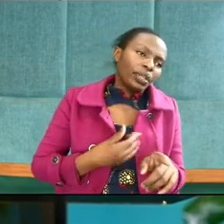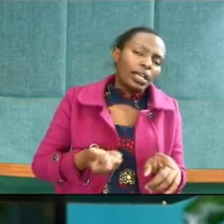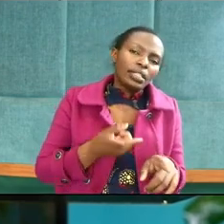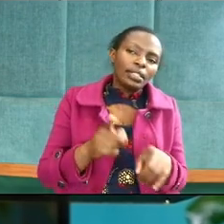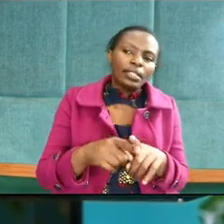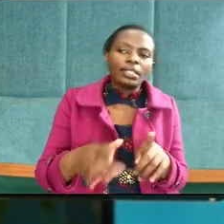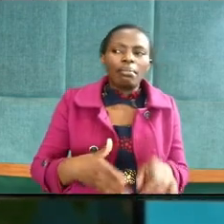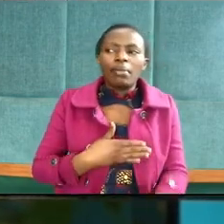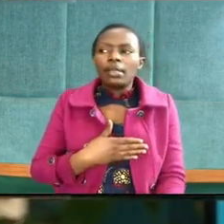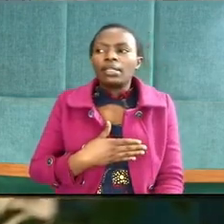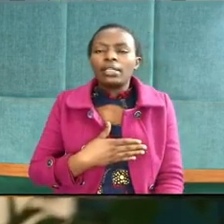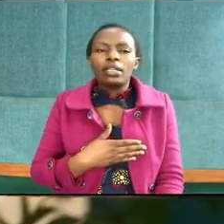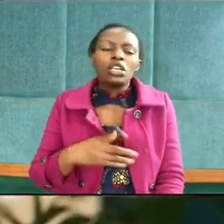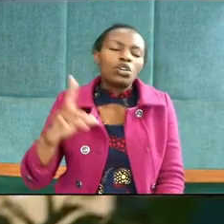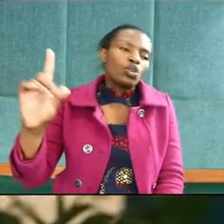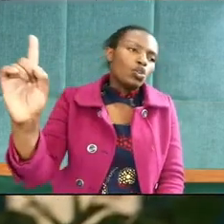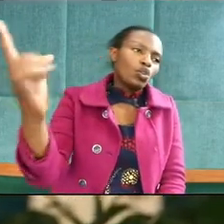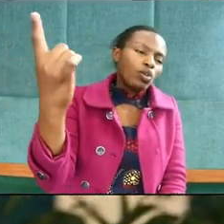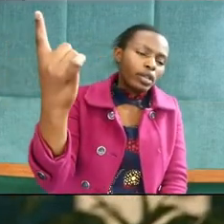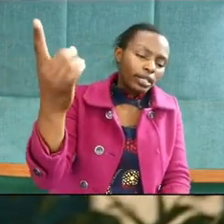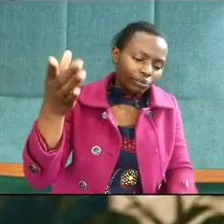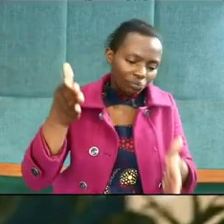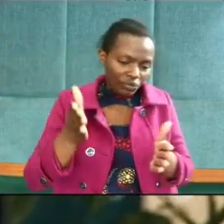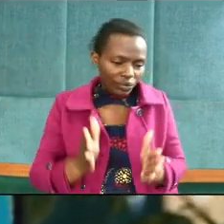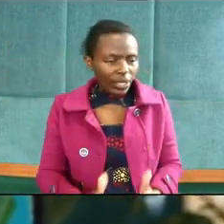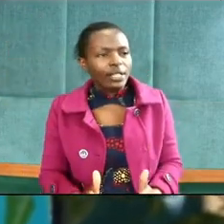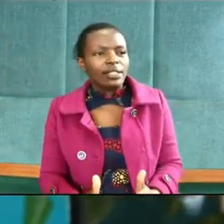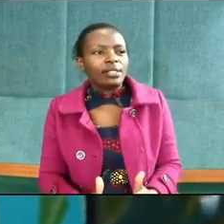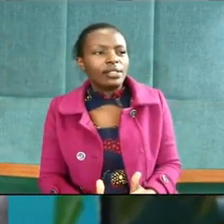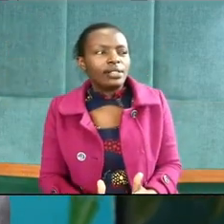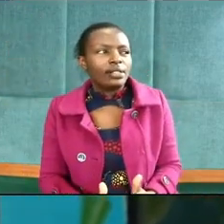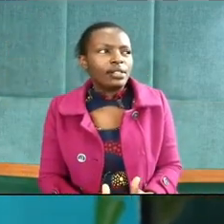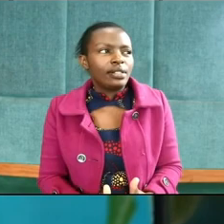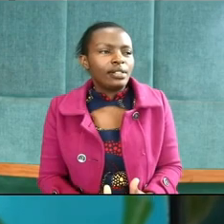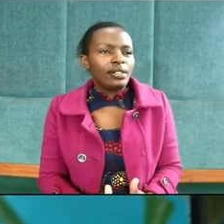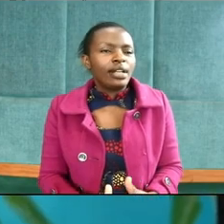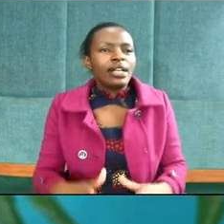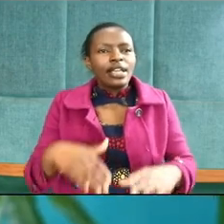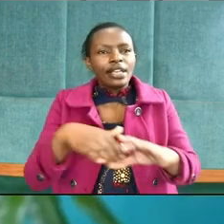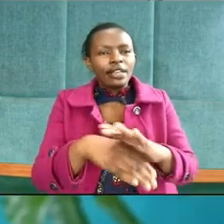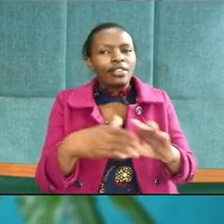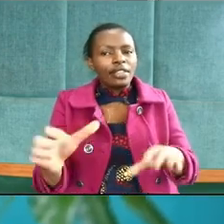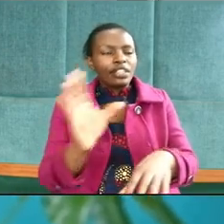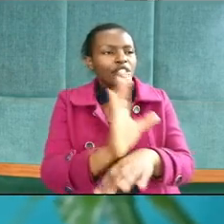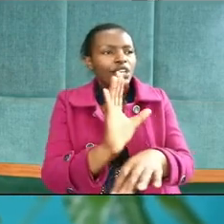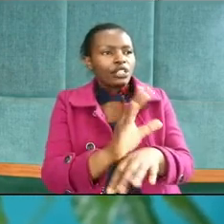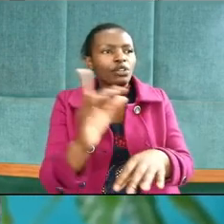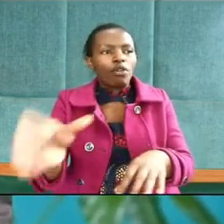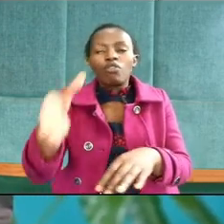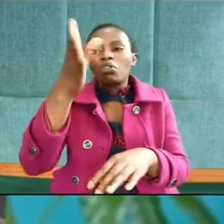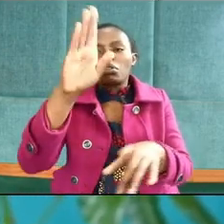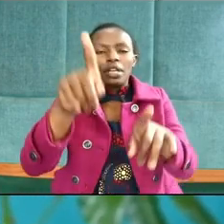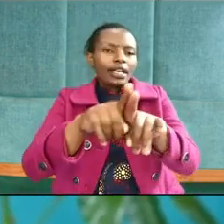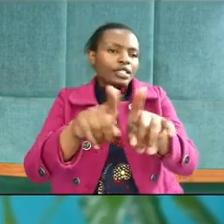that loneliness is in the church of God as well.